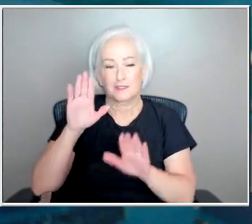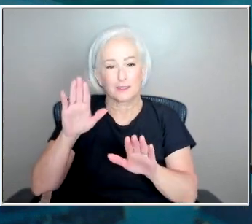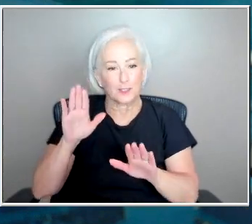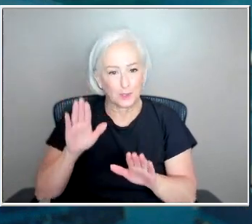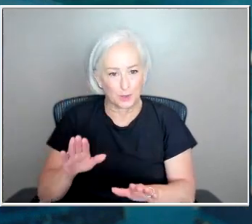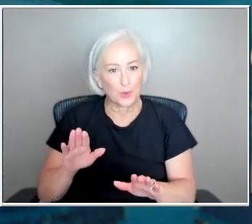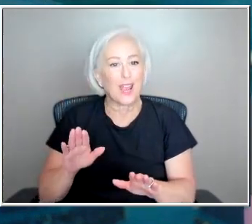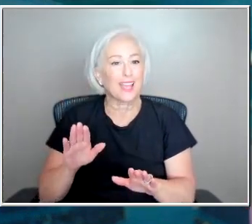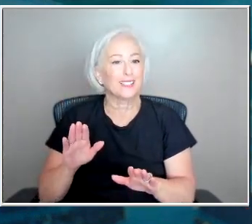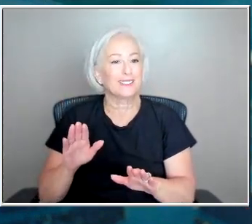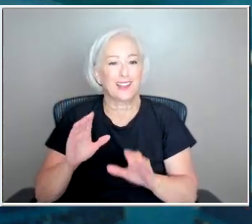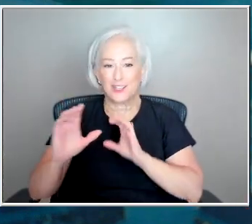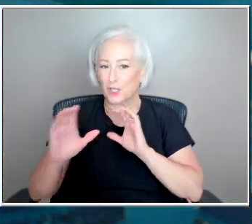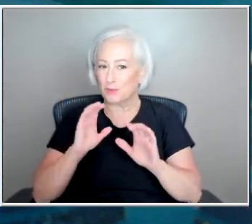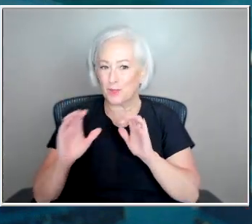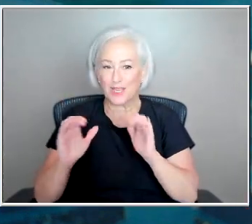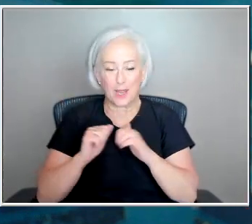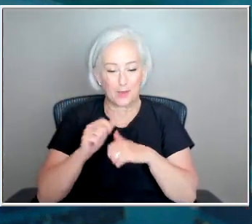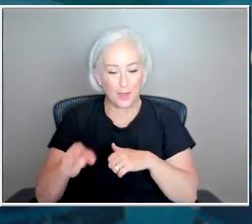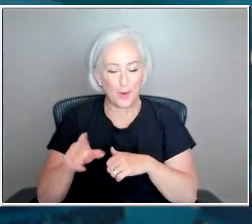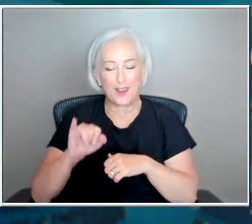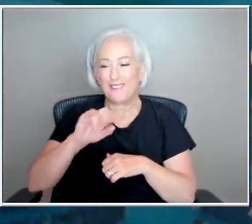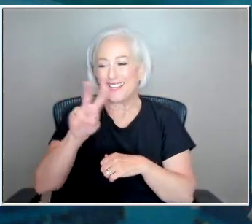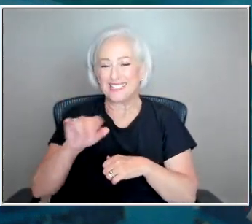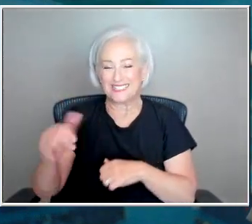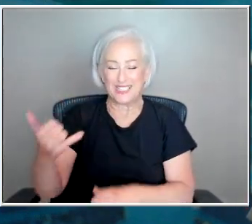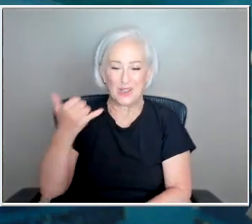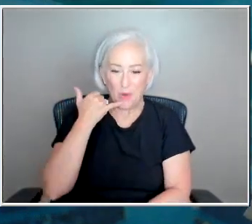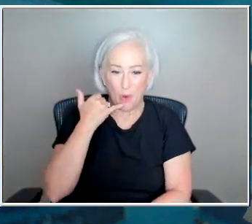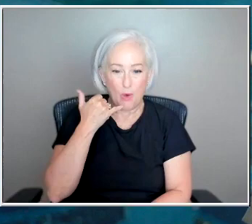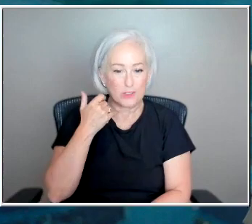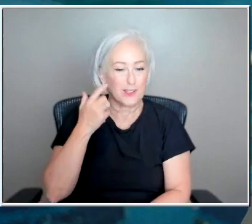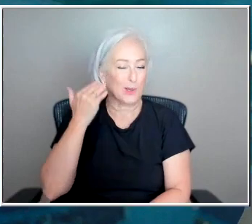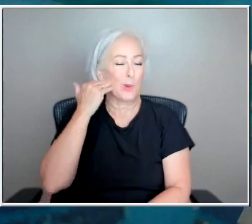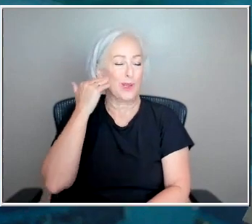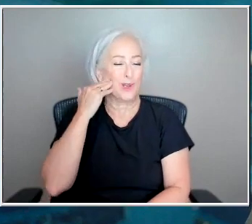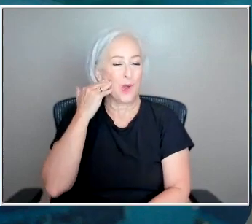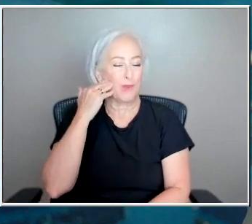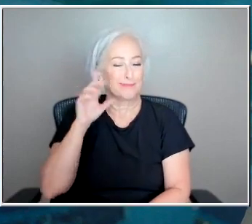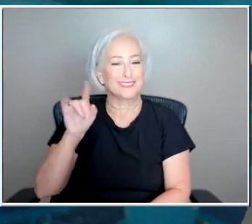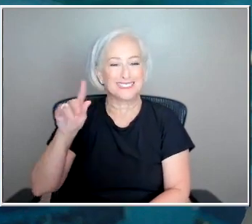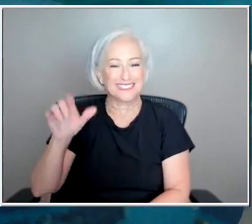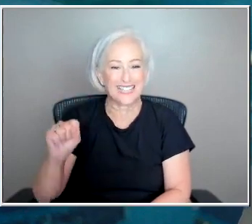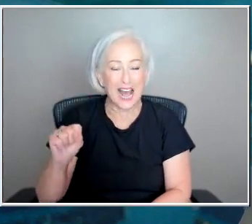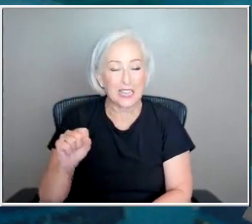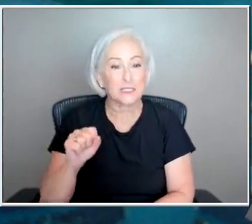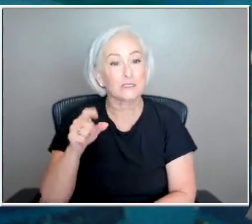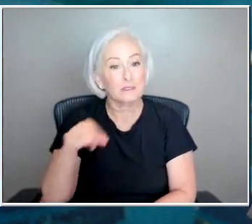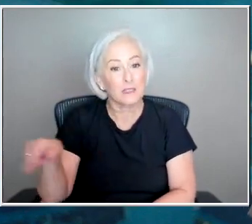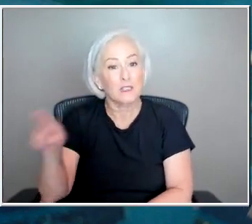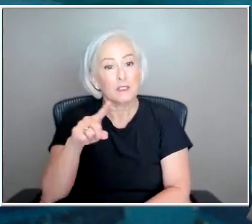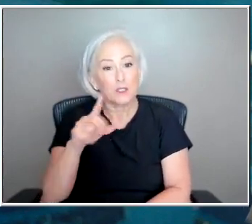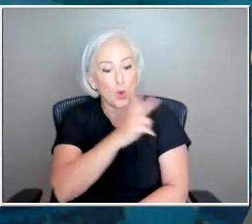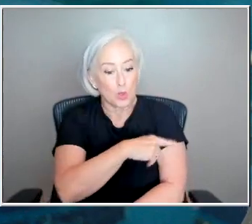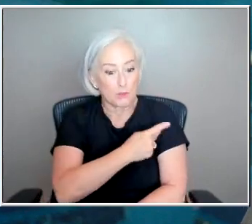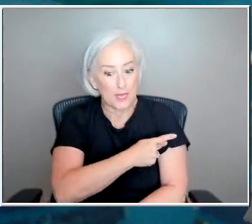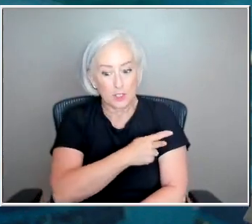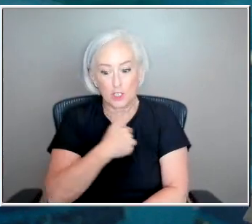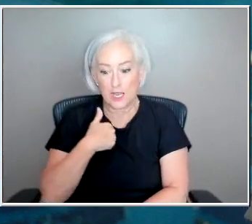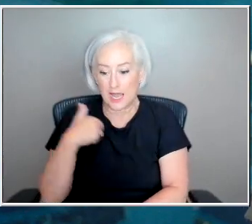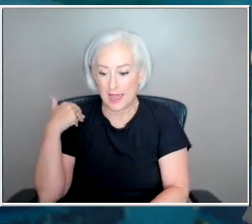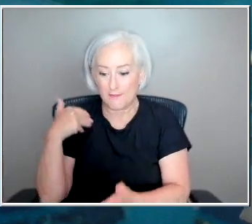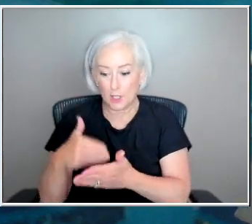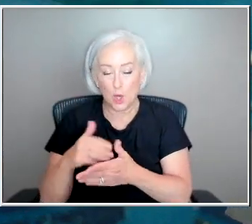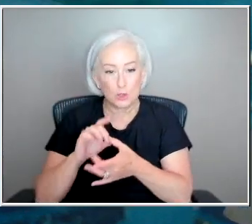it's Dallas. But I mean, all of these patients, we end up getting like such a close relationship with them, being a smaller clinic, seeing them